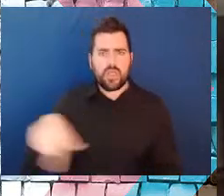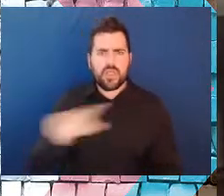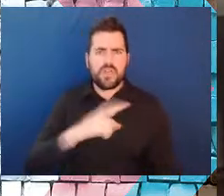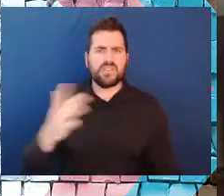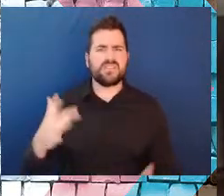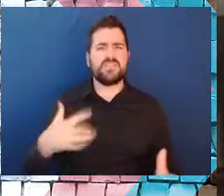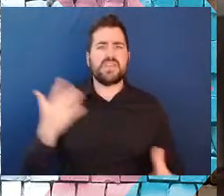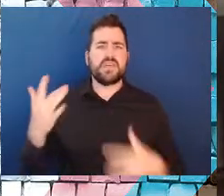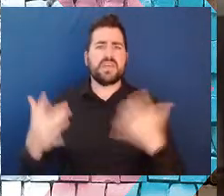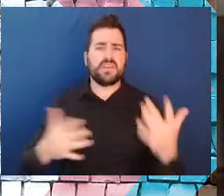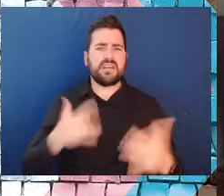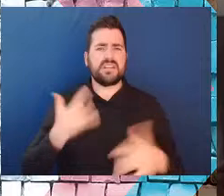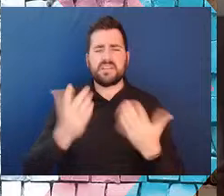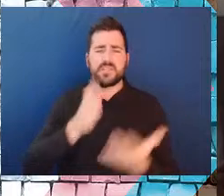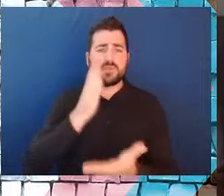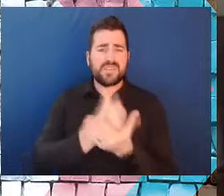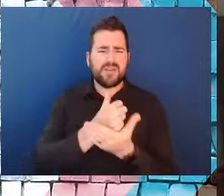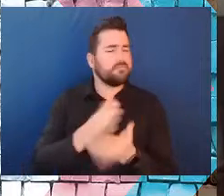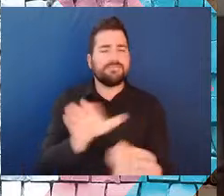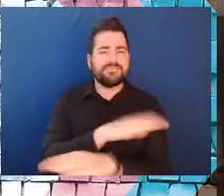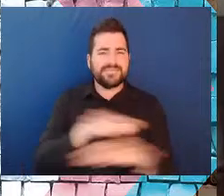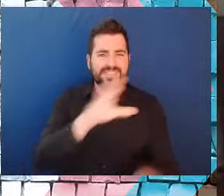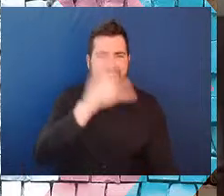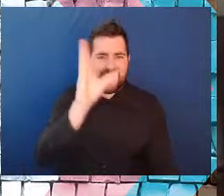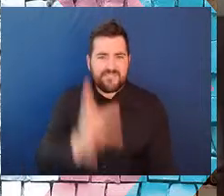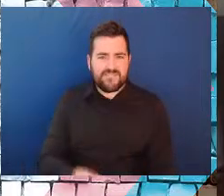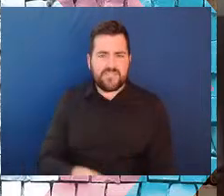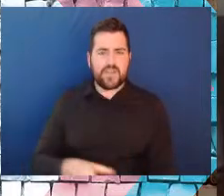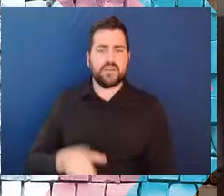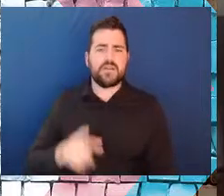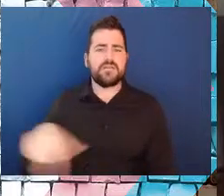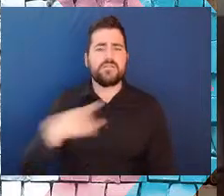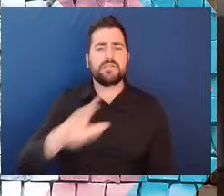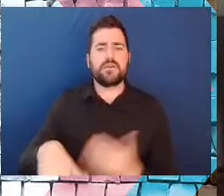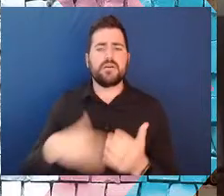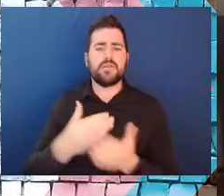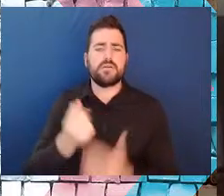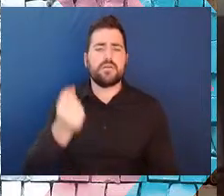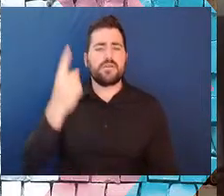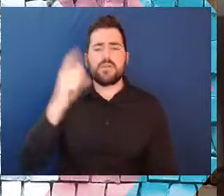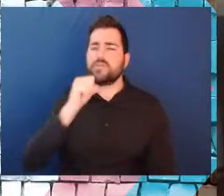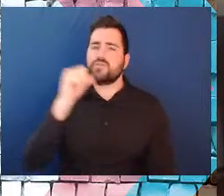on and on. Just another break up song.